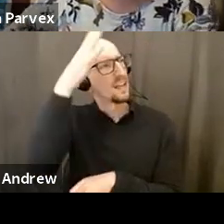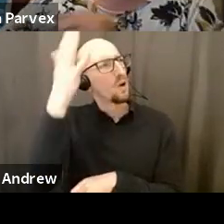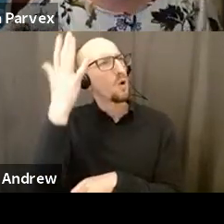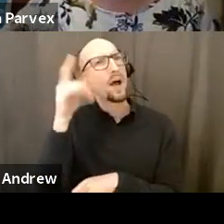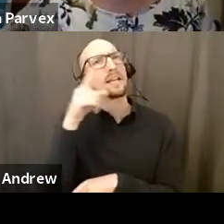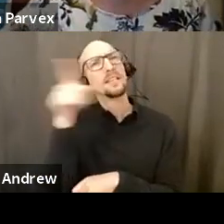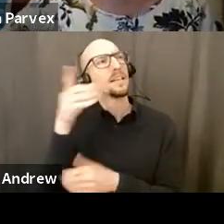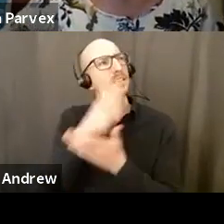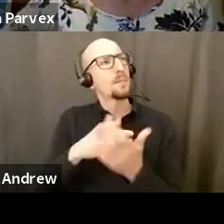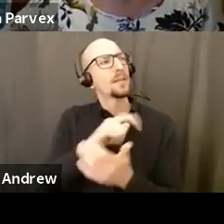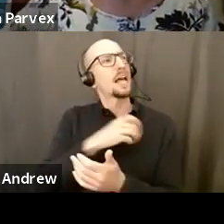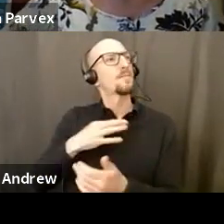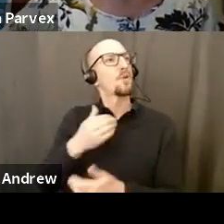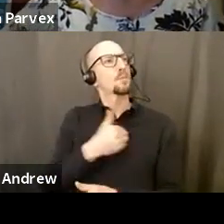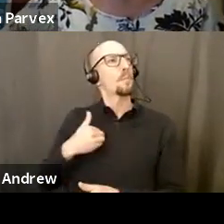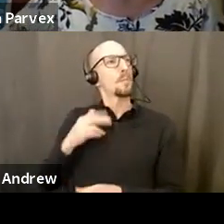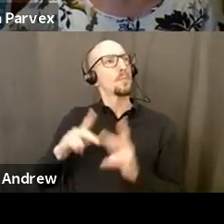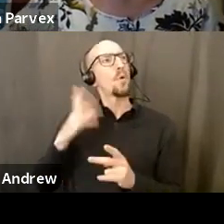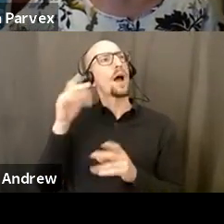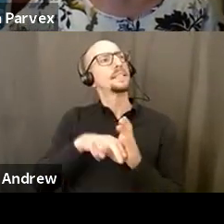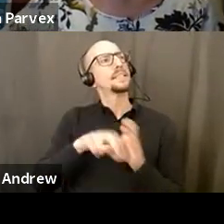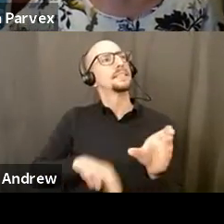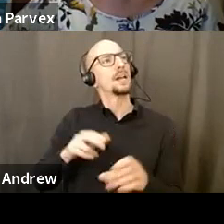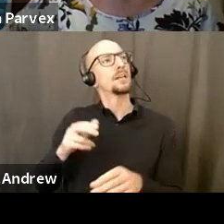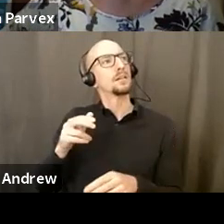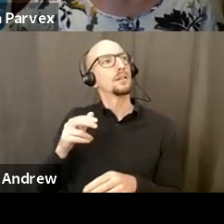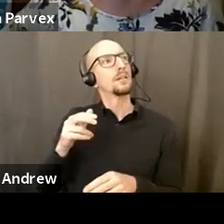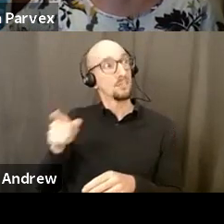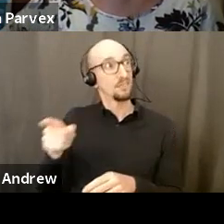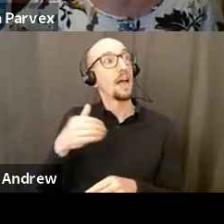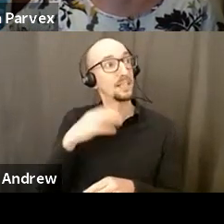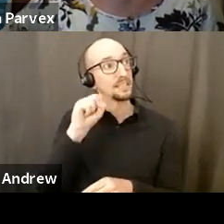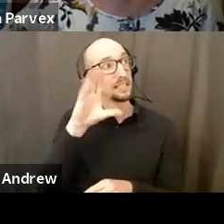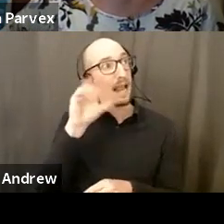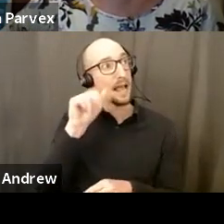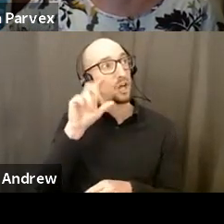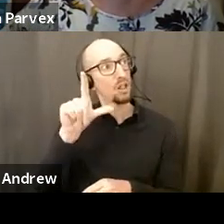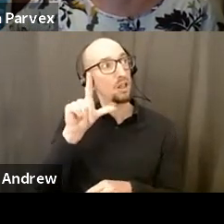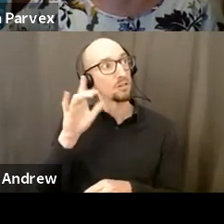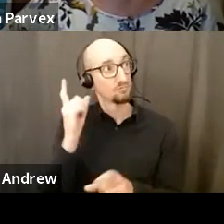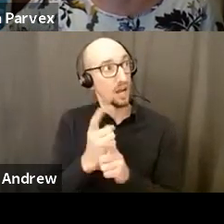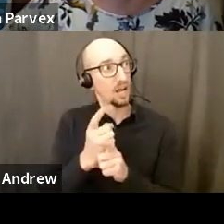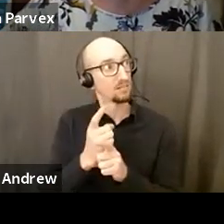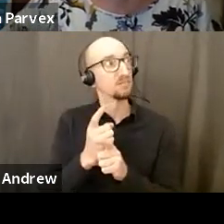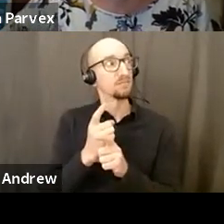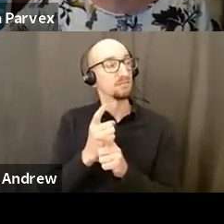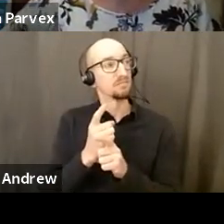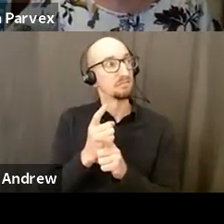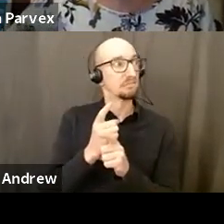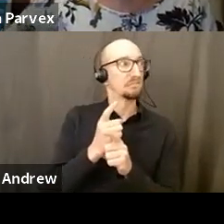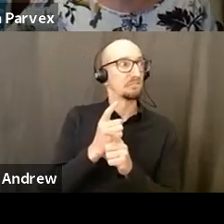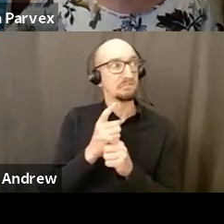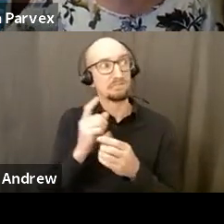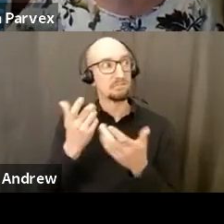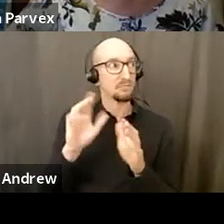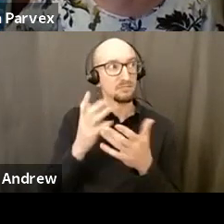those task force members resigned due to scandals, right? And then, but I cannot answer